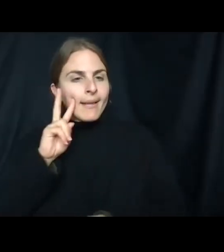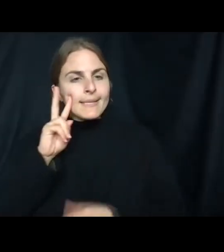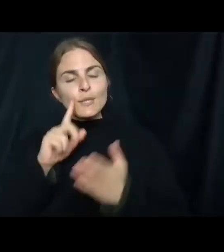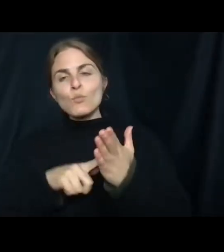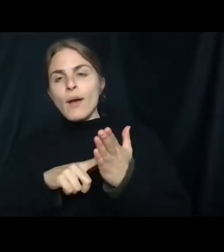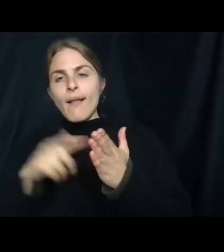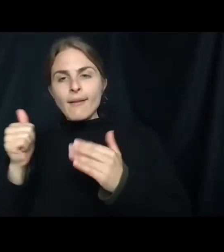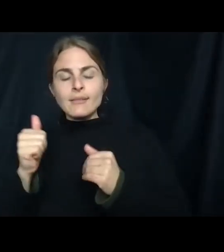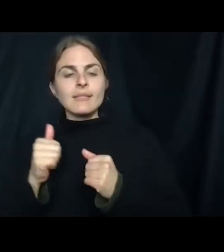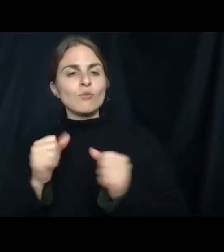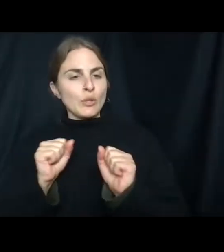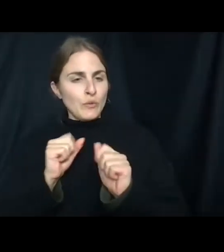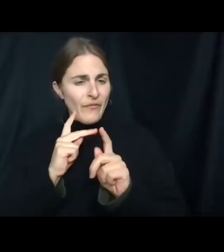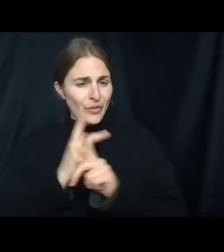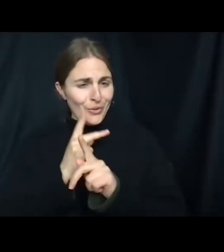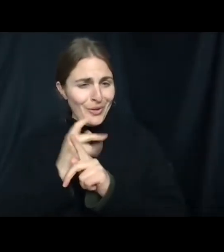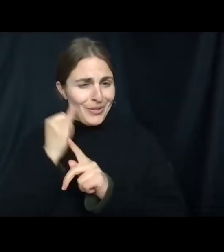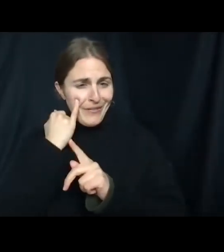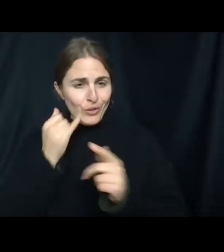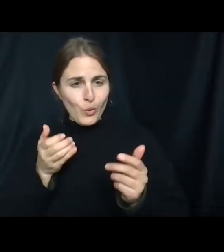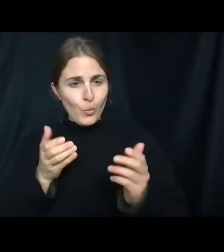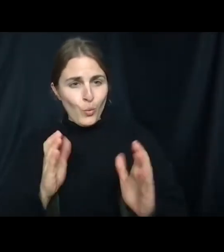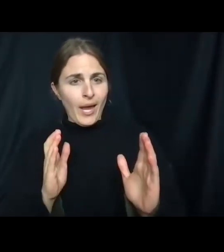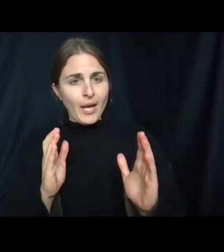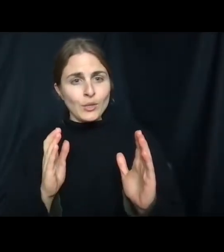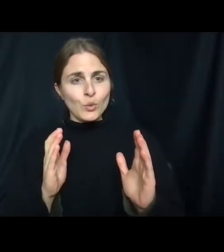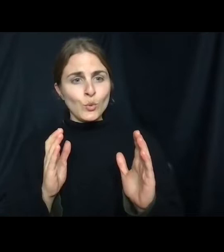I'm wondering if there is a way to